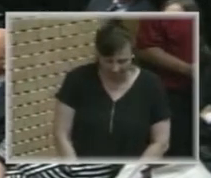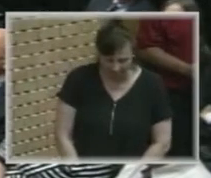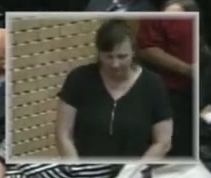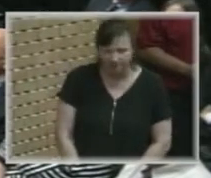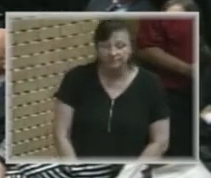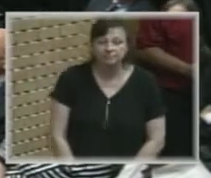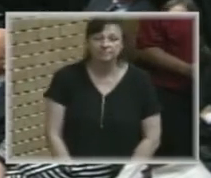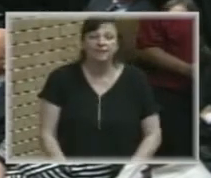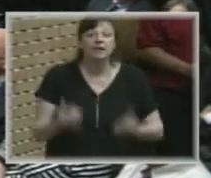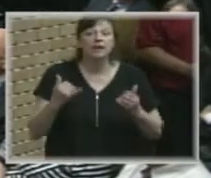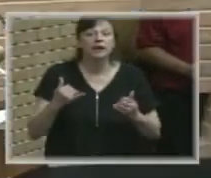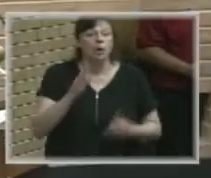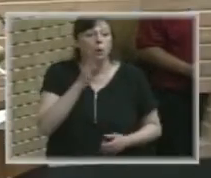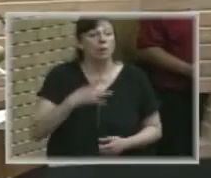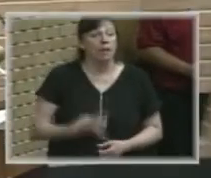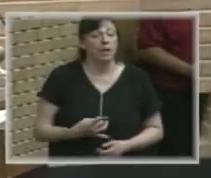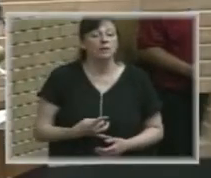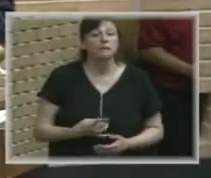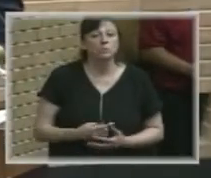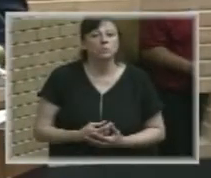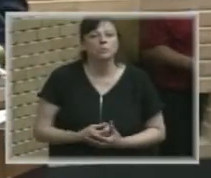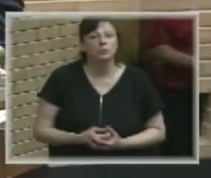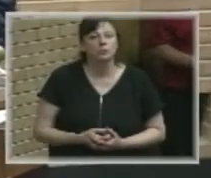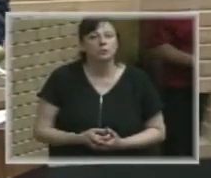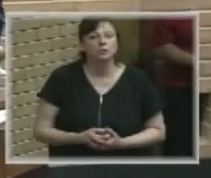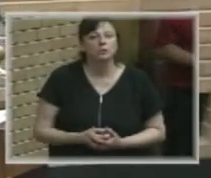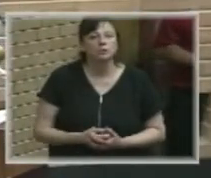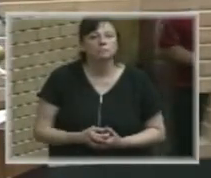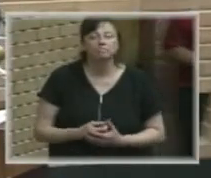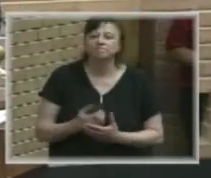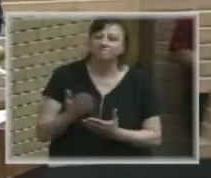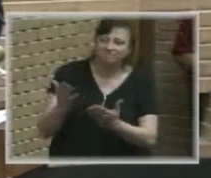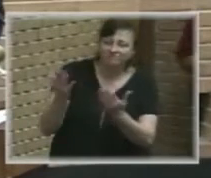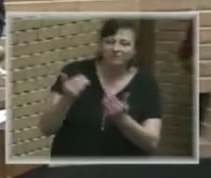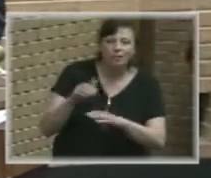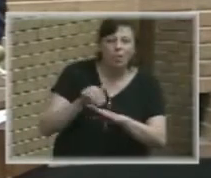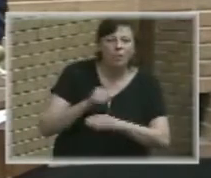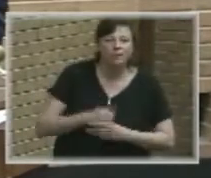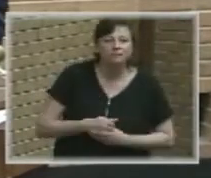I'd now like to call up